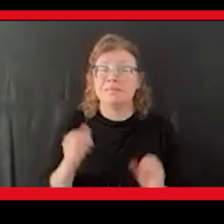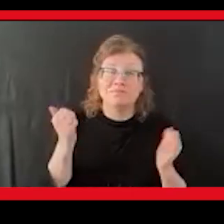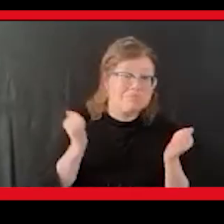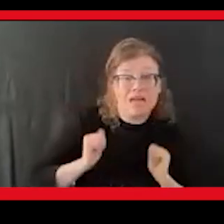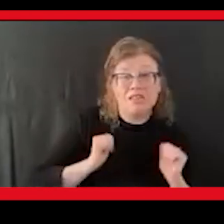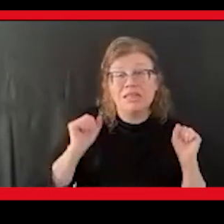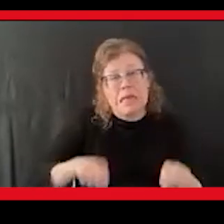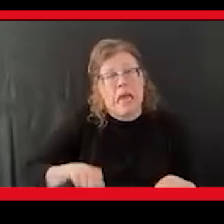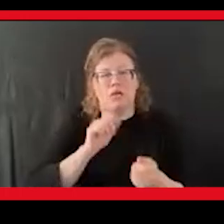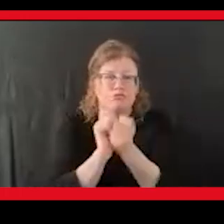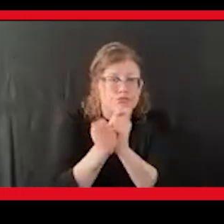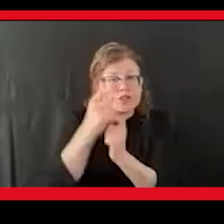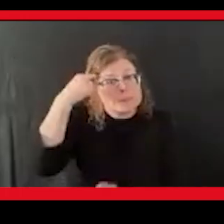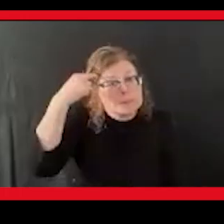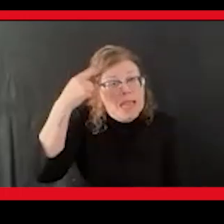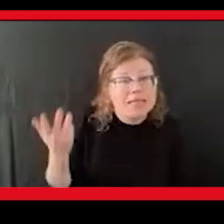others.